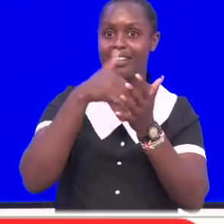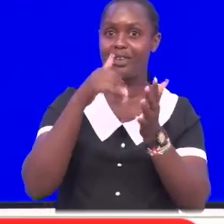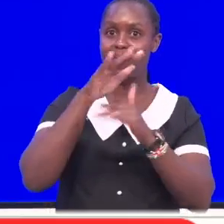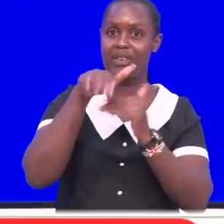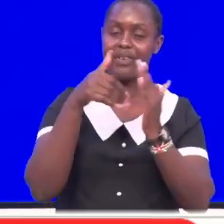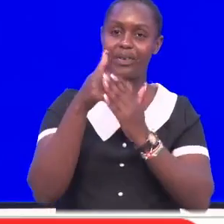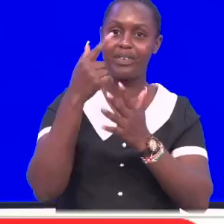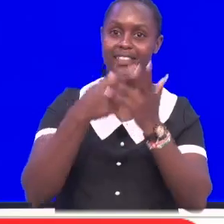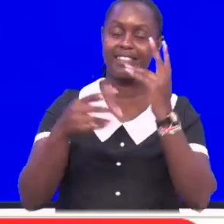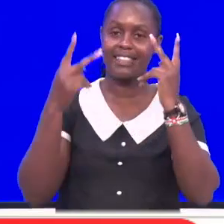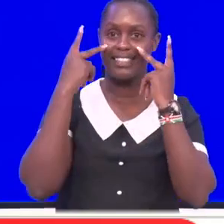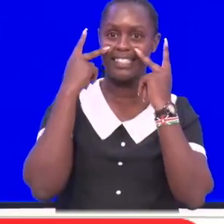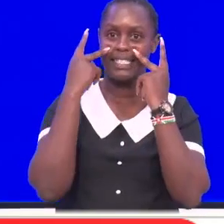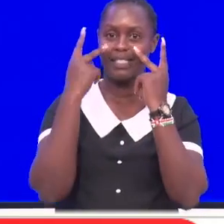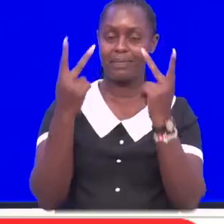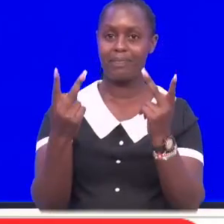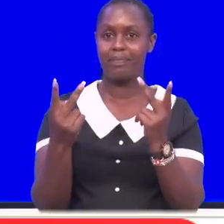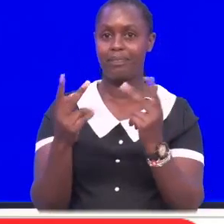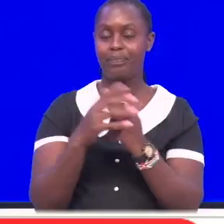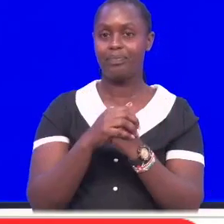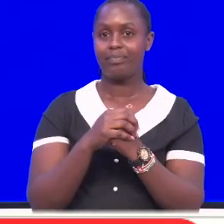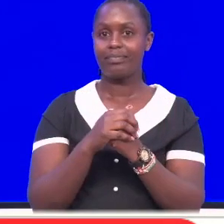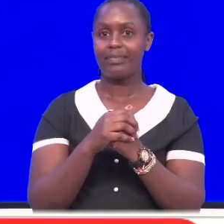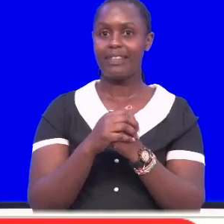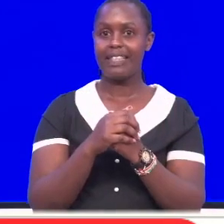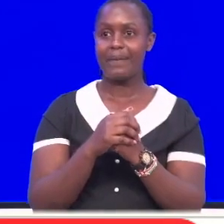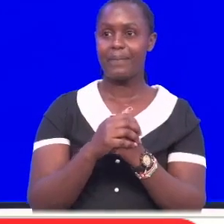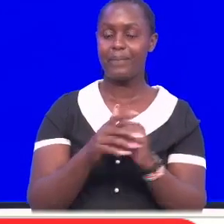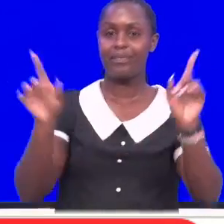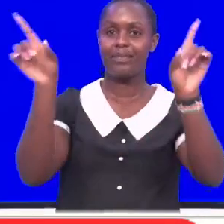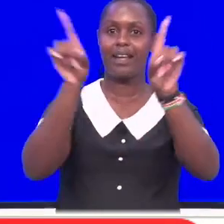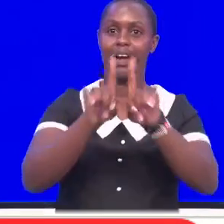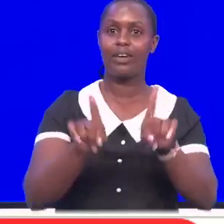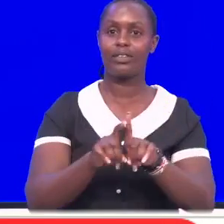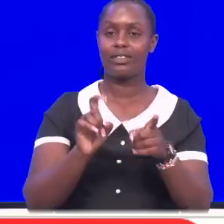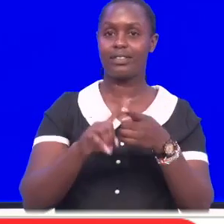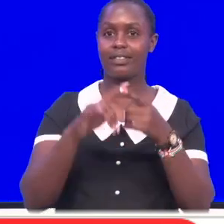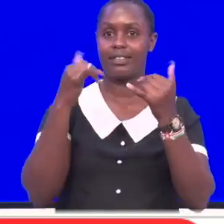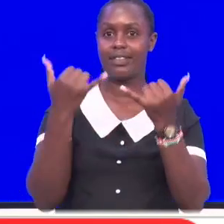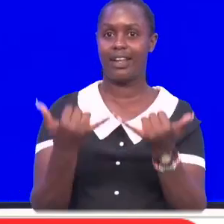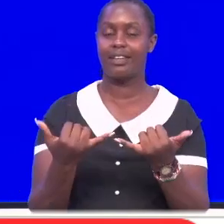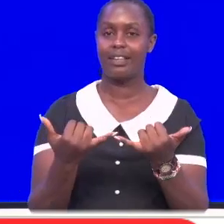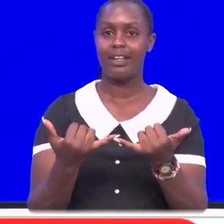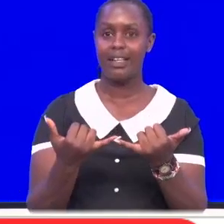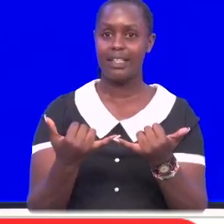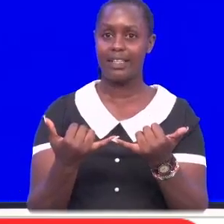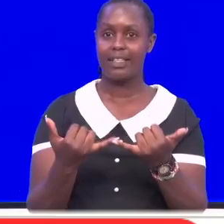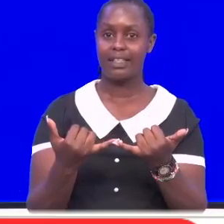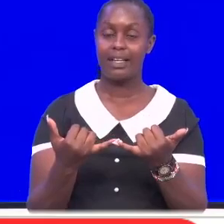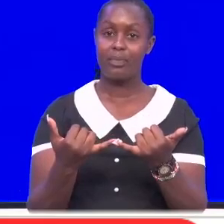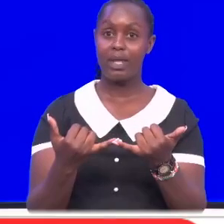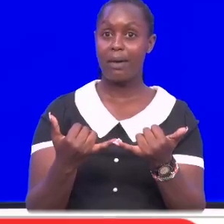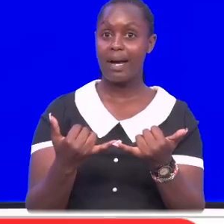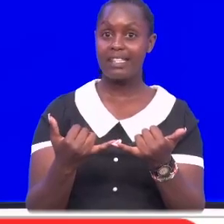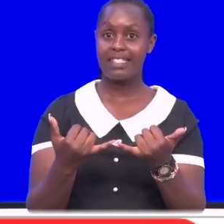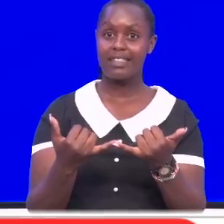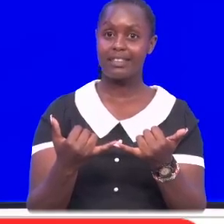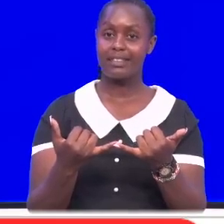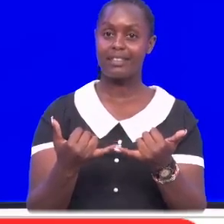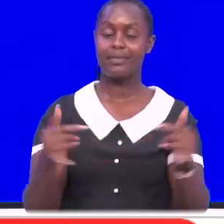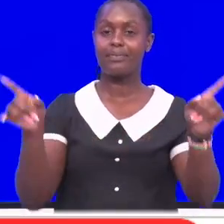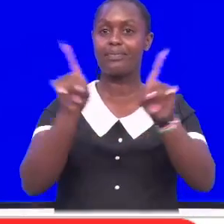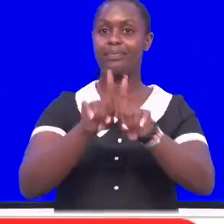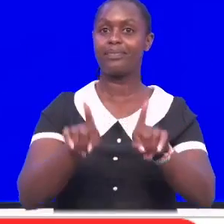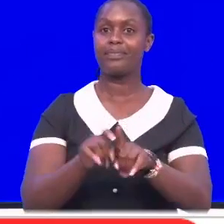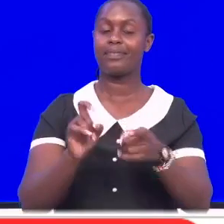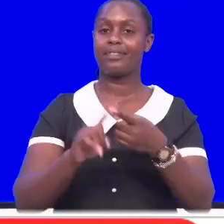telemedicine, from online business to digital banking, e-government services. This smartphone will empower individuals and invigorate business,